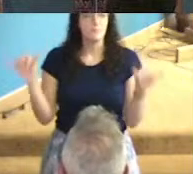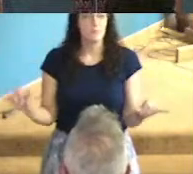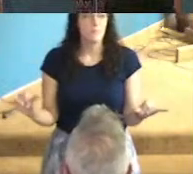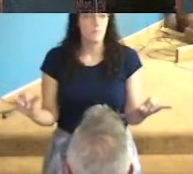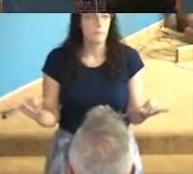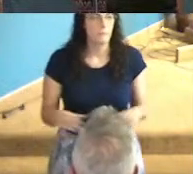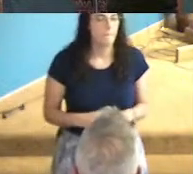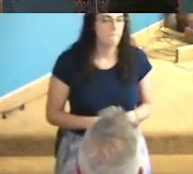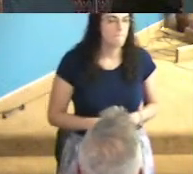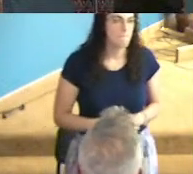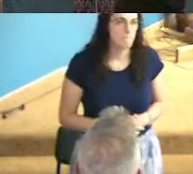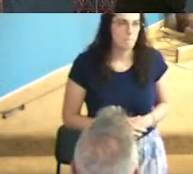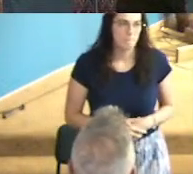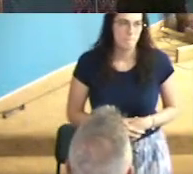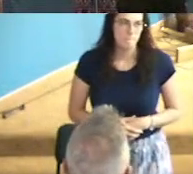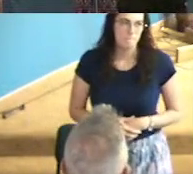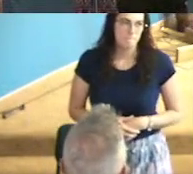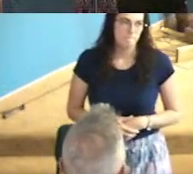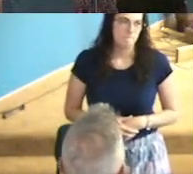the